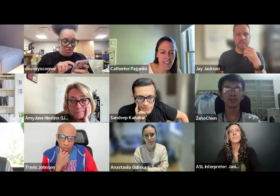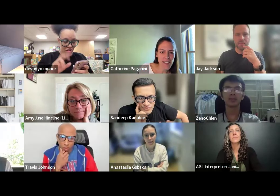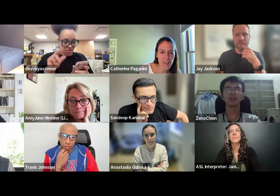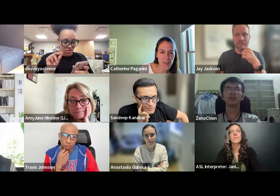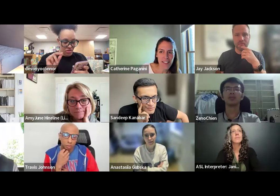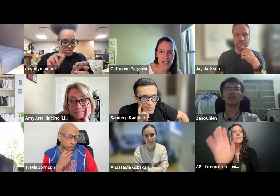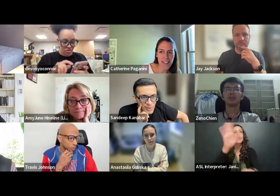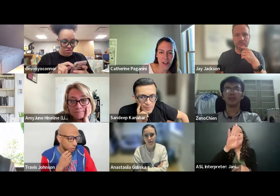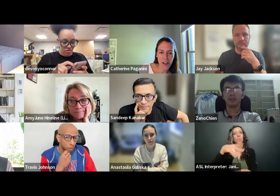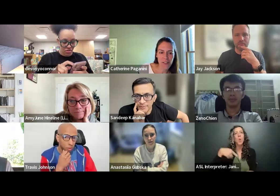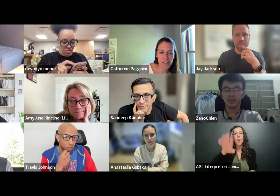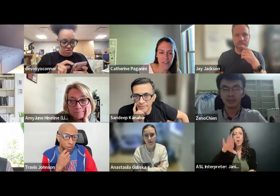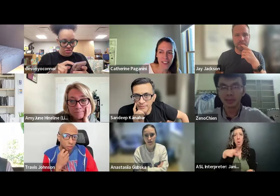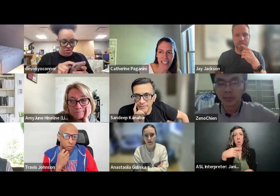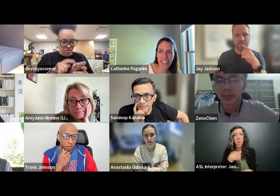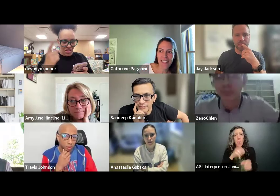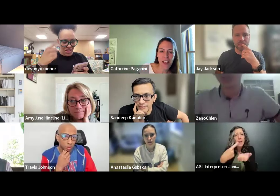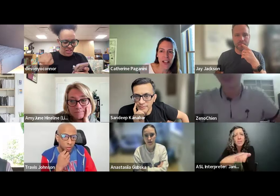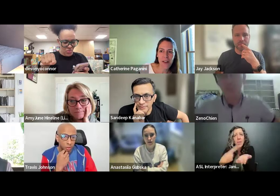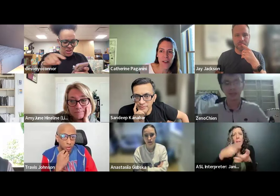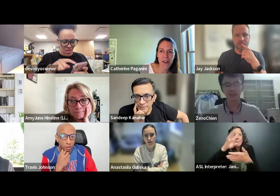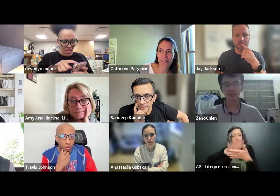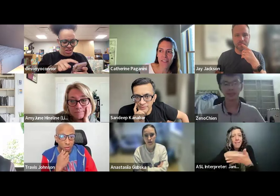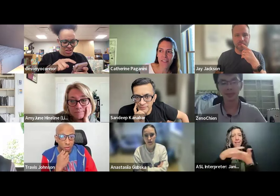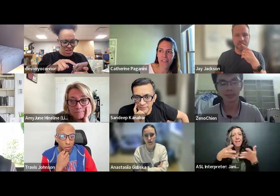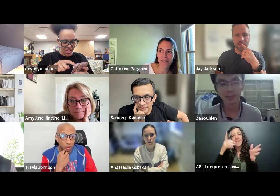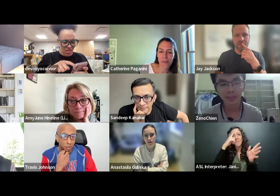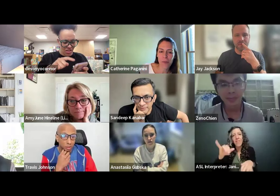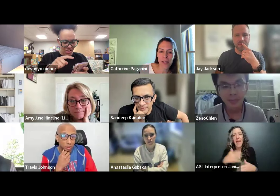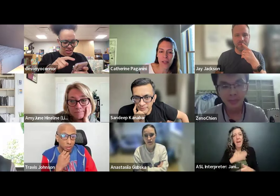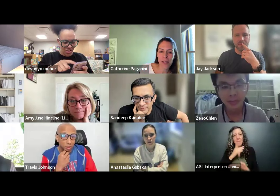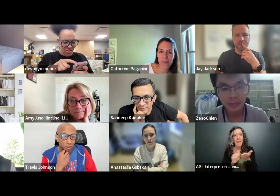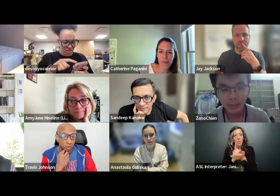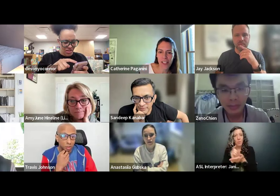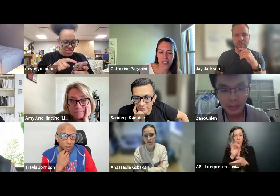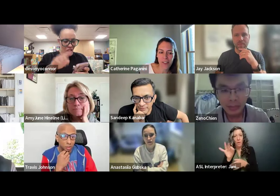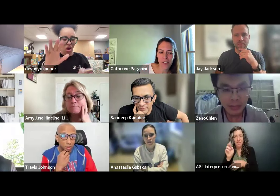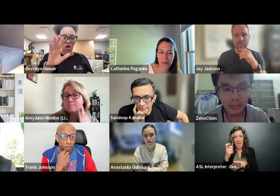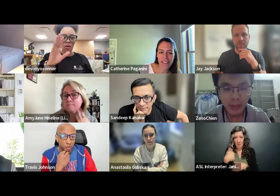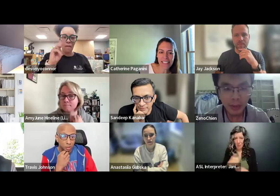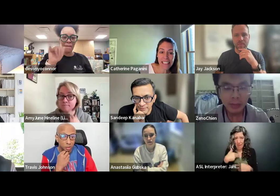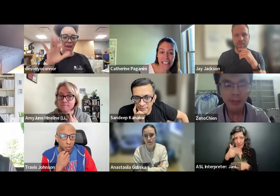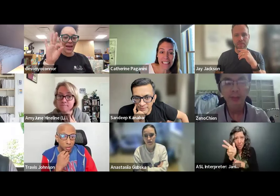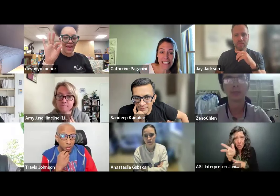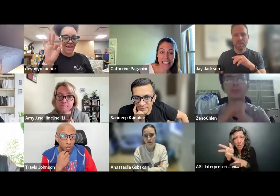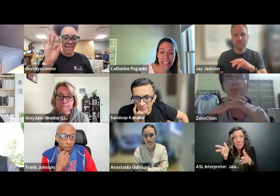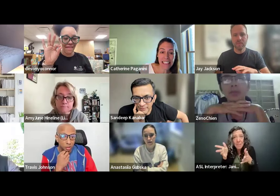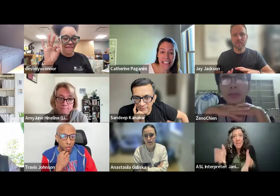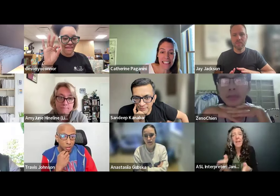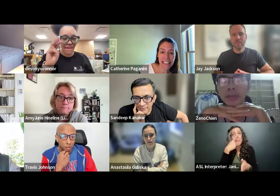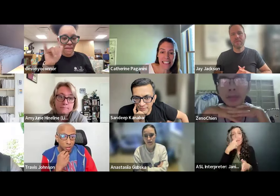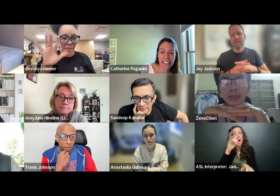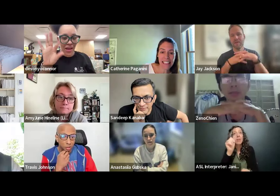We can discuss those things offline. We have 3 minutes and maybe Jay can go real quick.